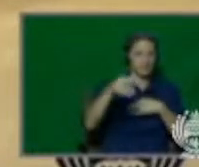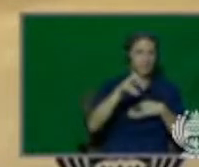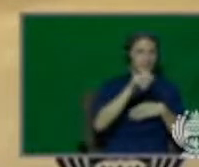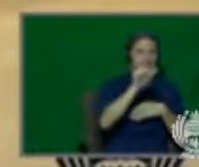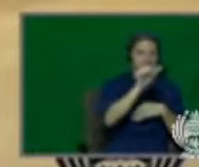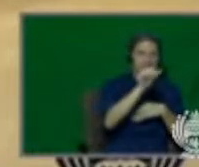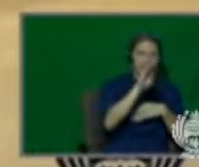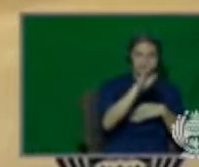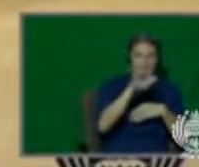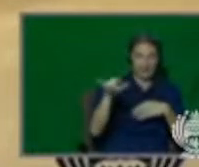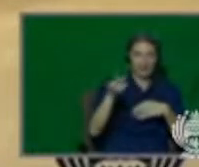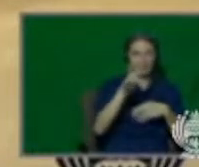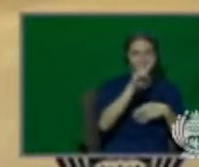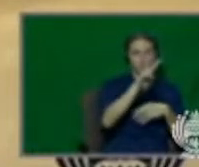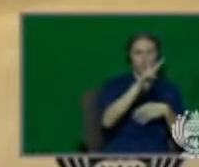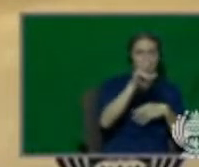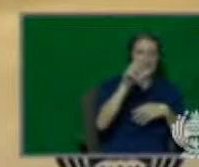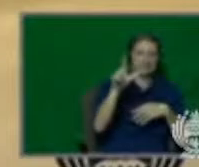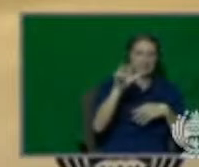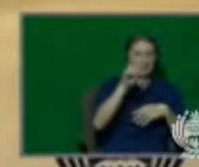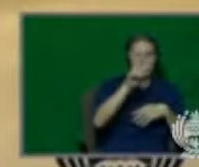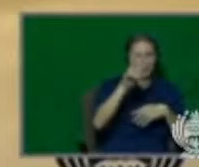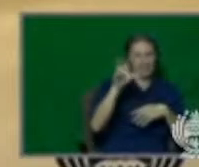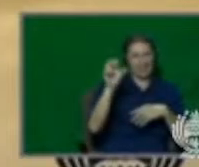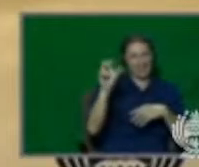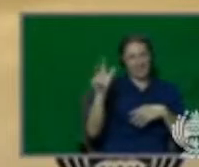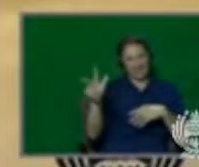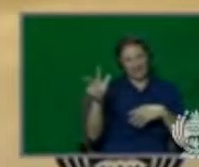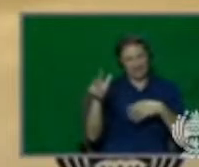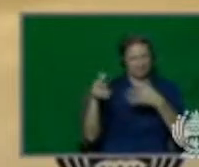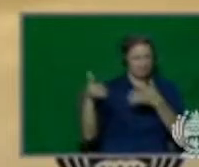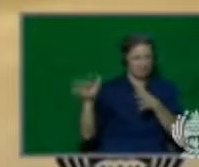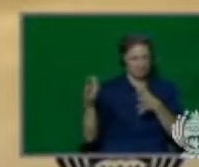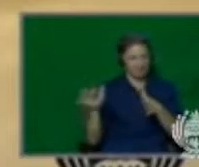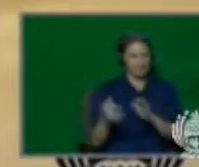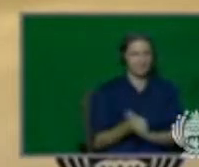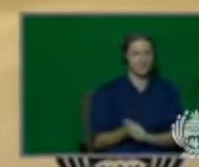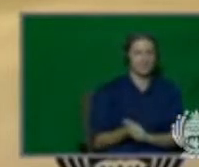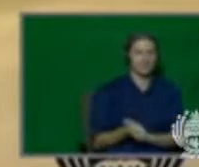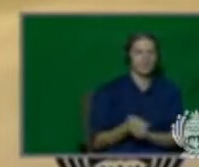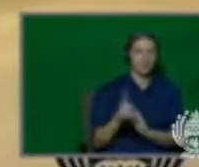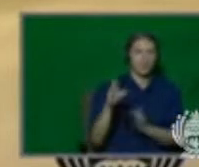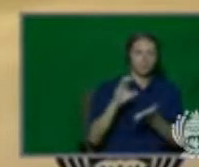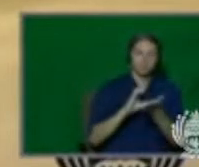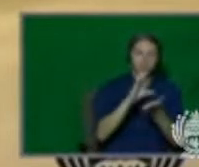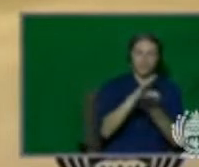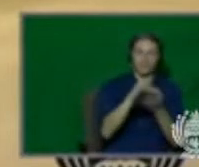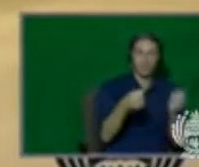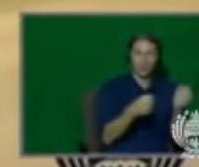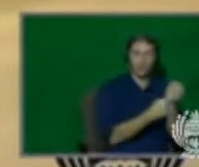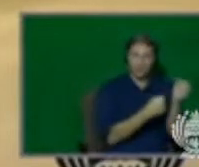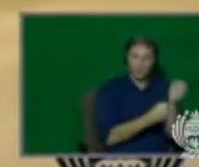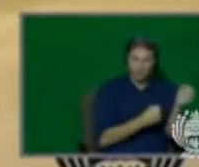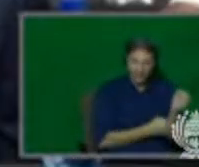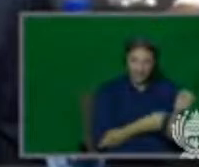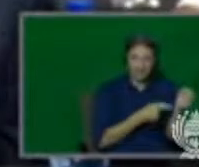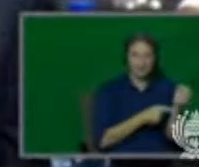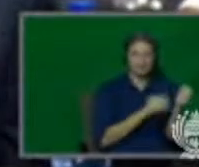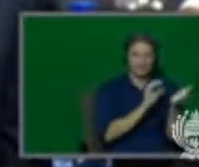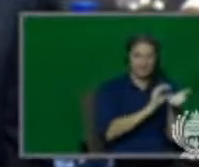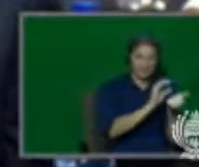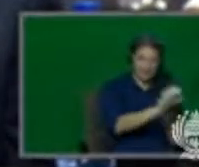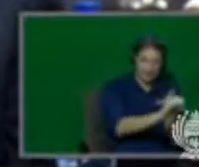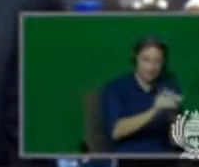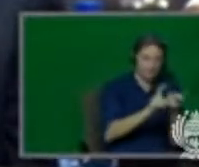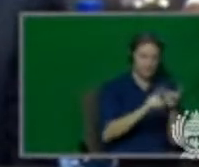27-28. The funding is for spending pressures for infrastructure investment, social protection,